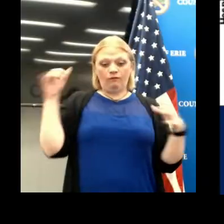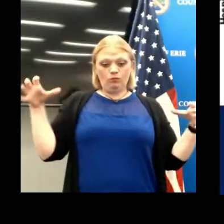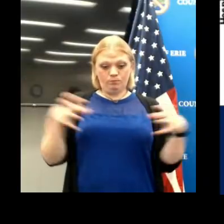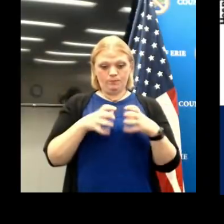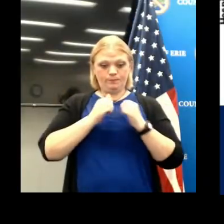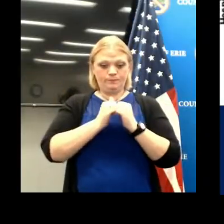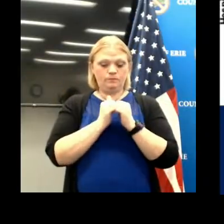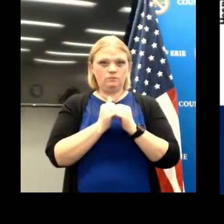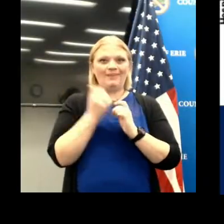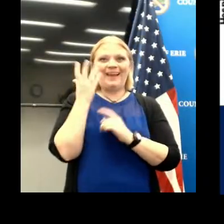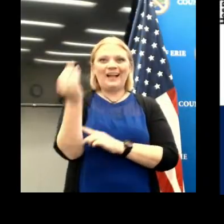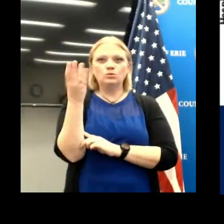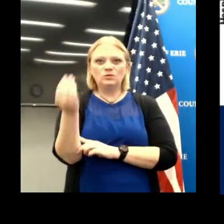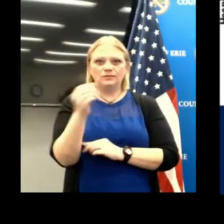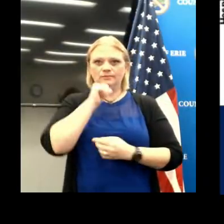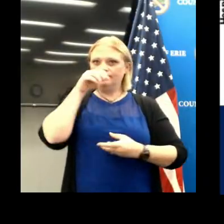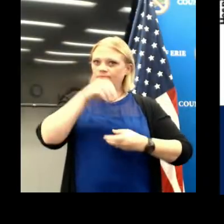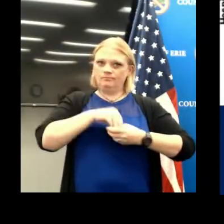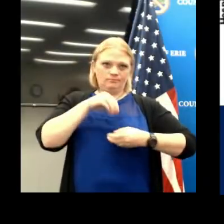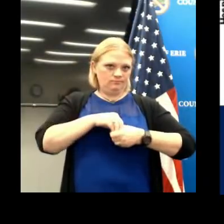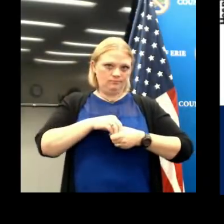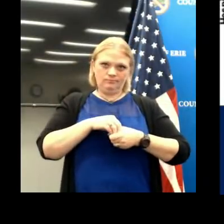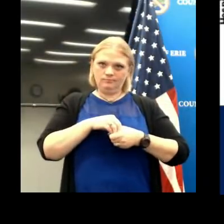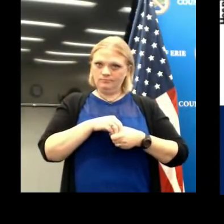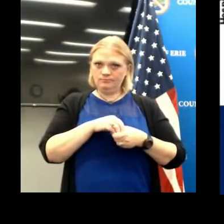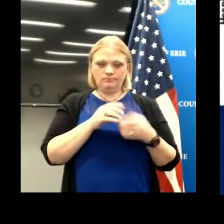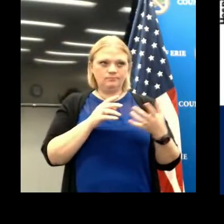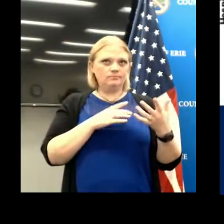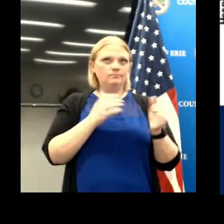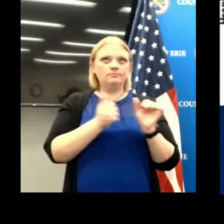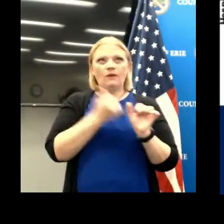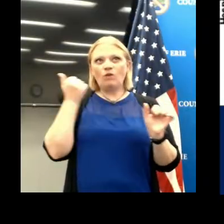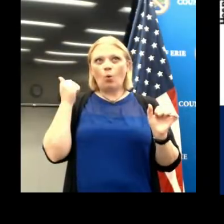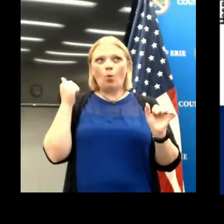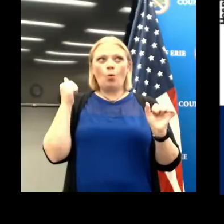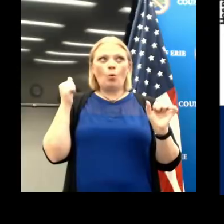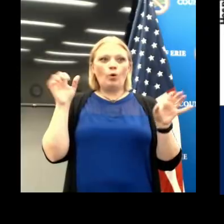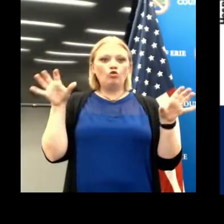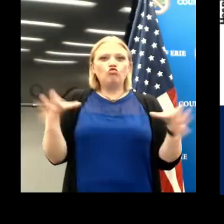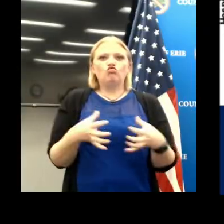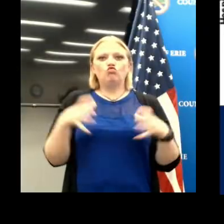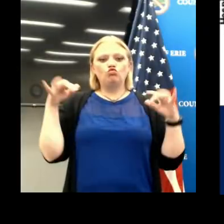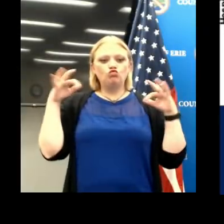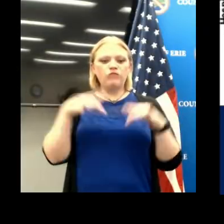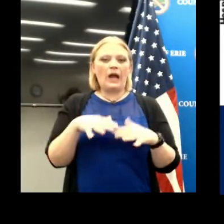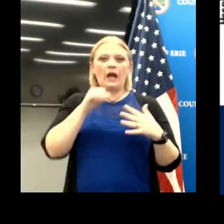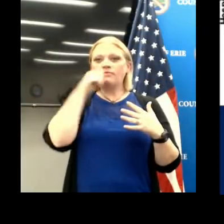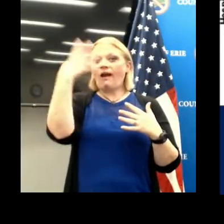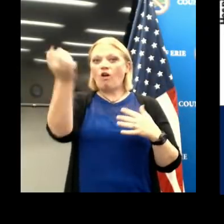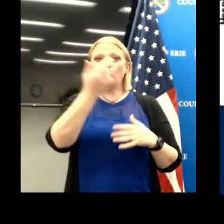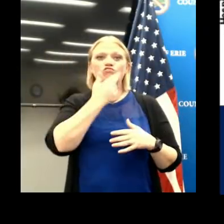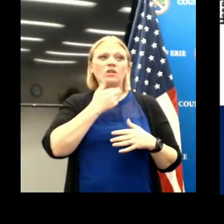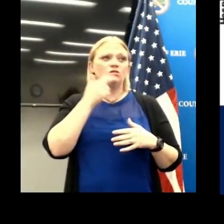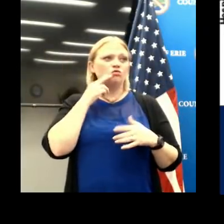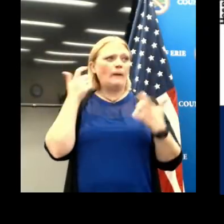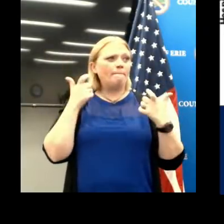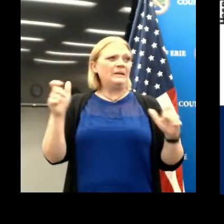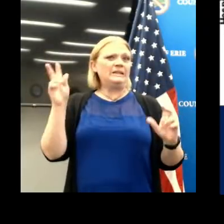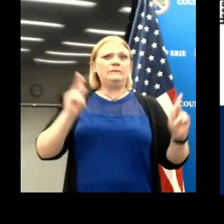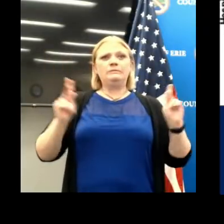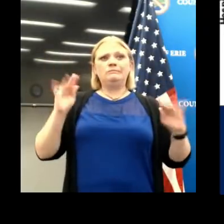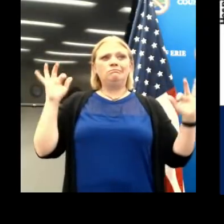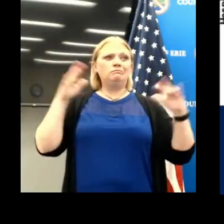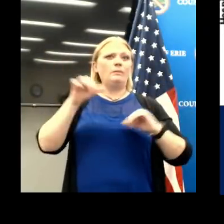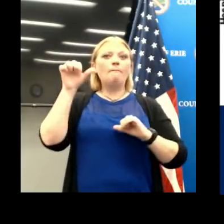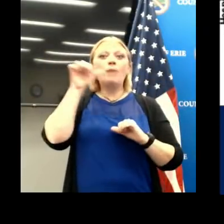be outdoors instead of indoors, staying away from gatherings, not going out to restaurants in large groups, not going out to